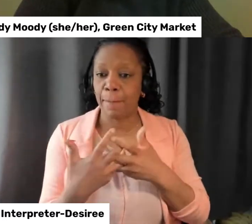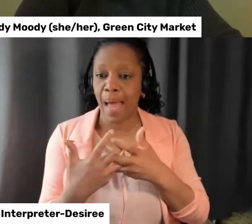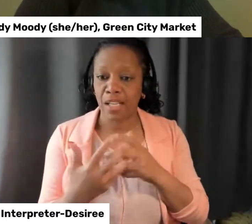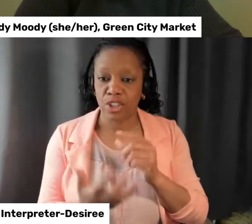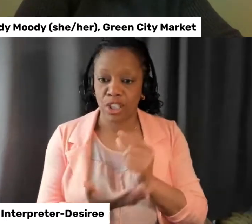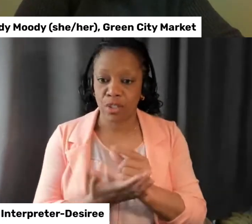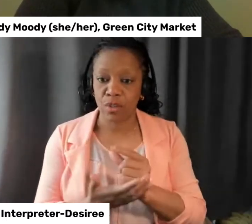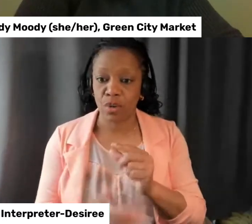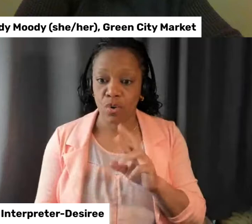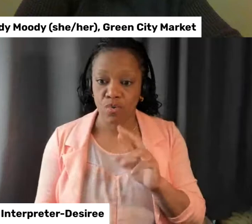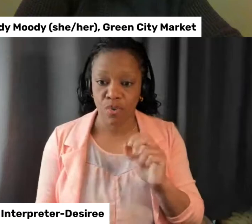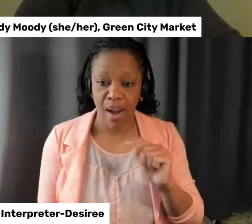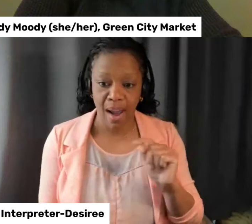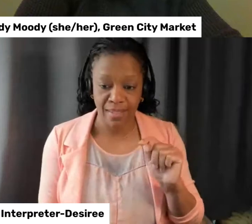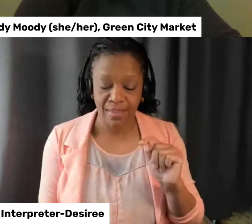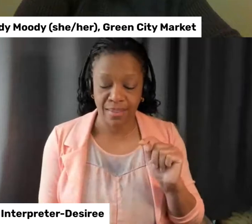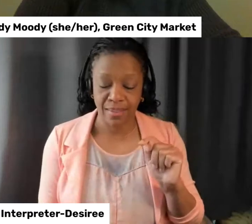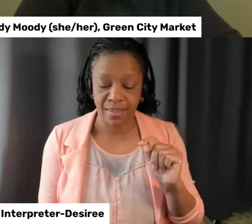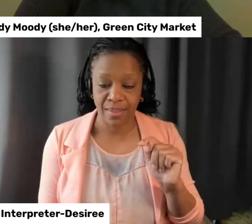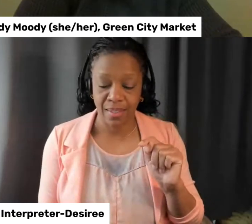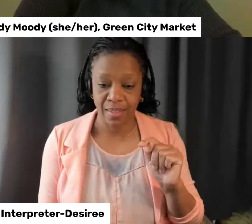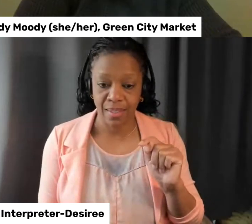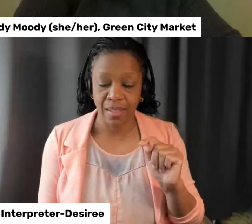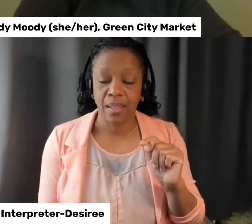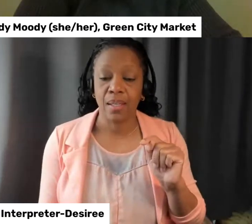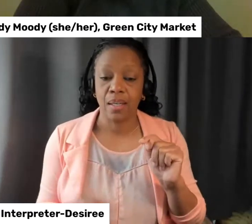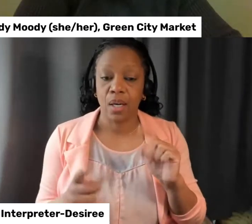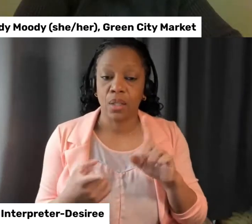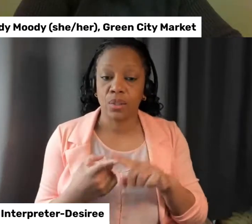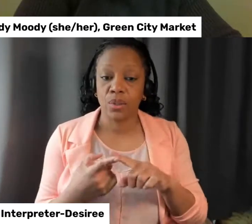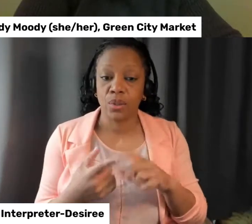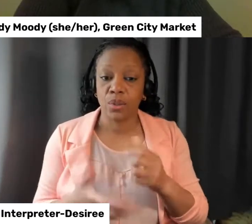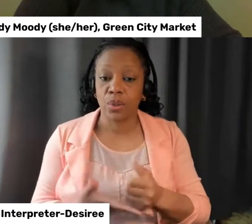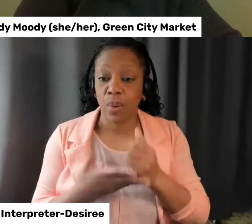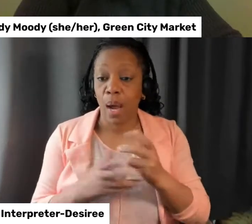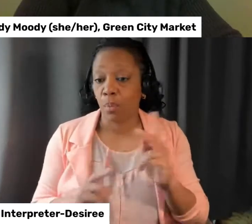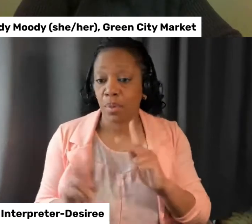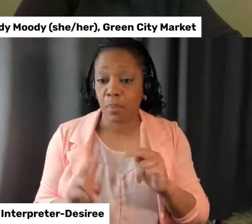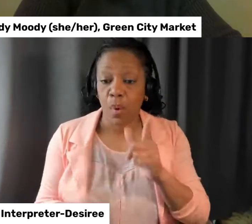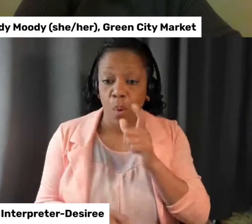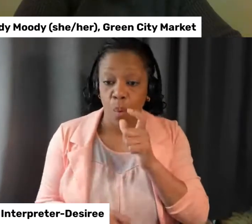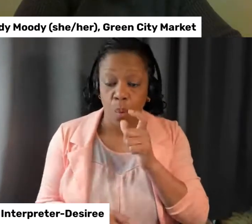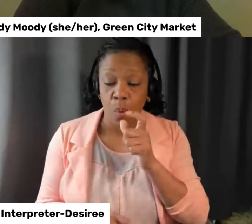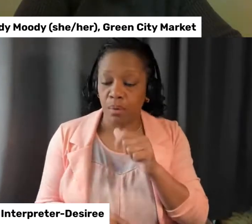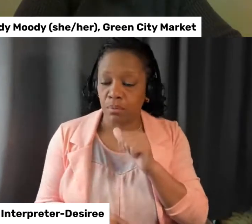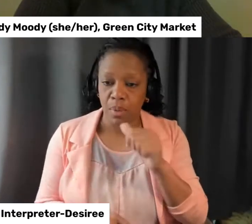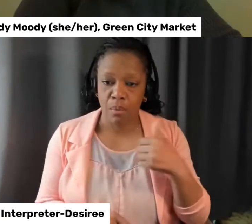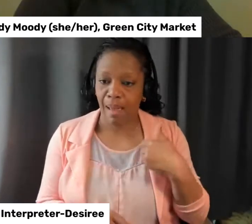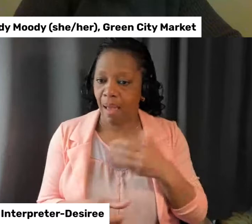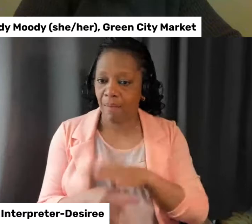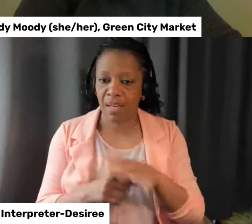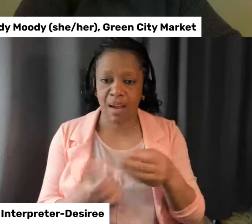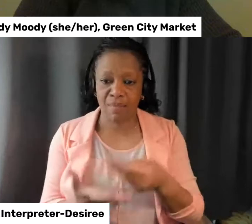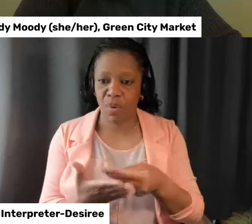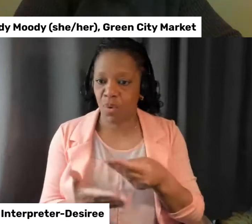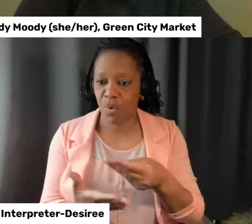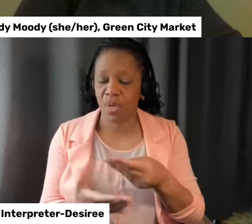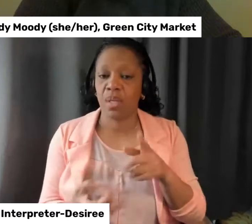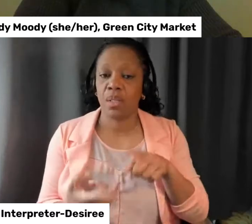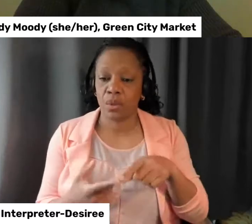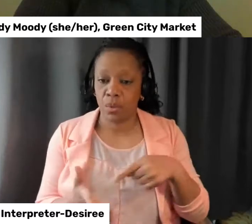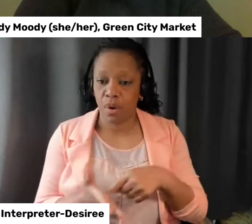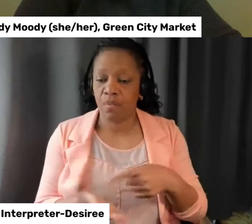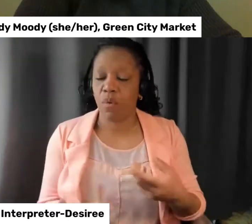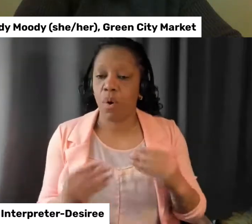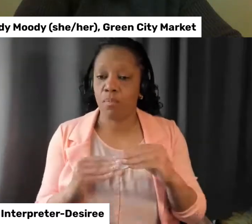doing these days, to help those in our community that are food insecure afford more of the food that we have available